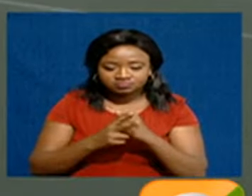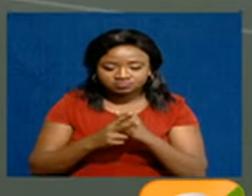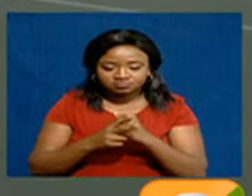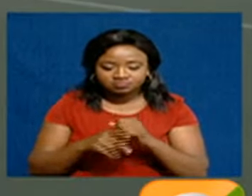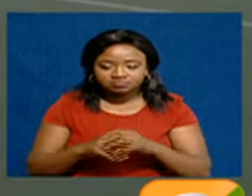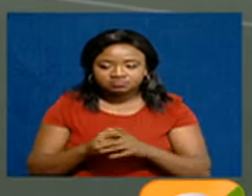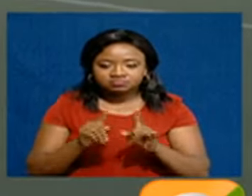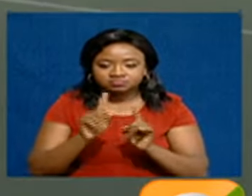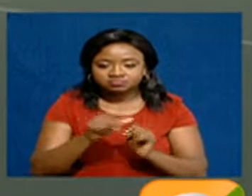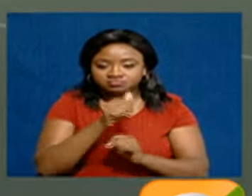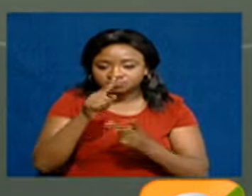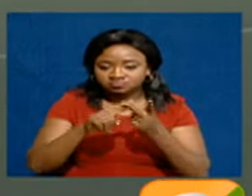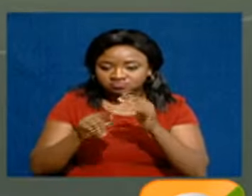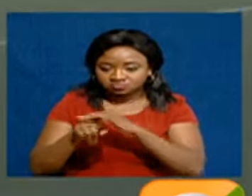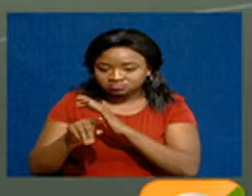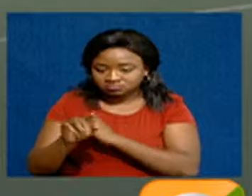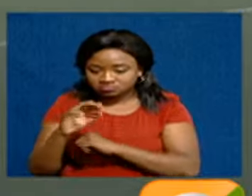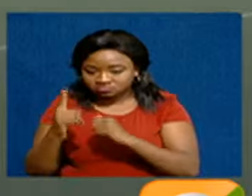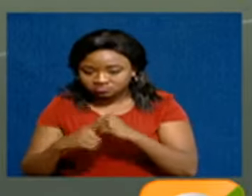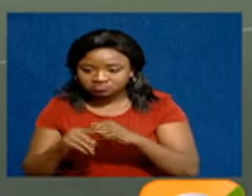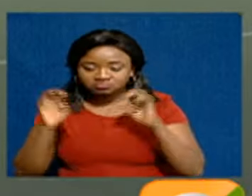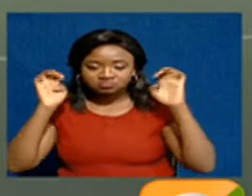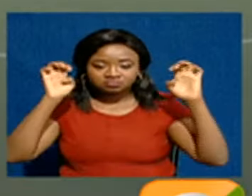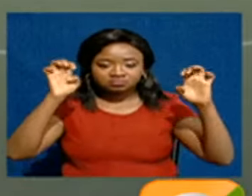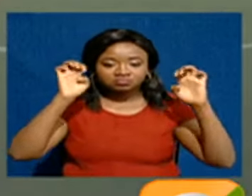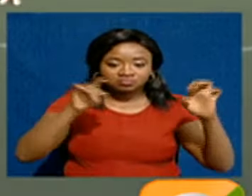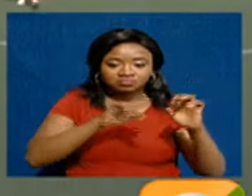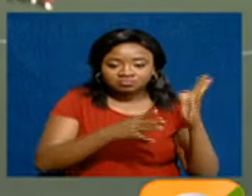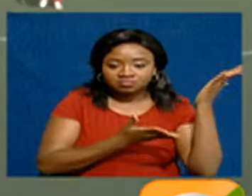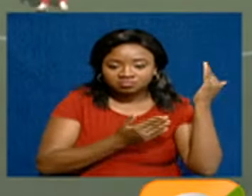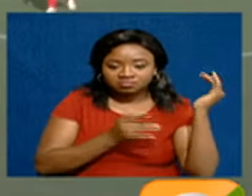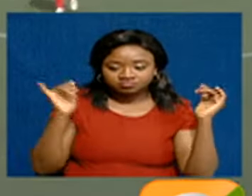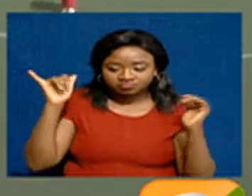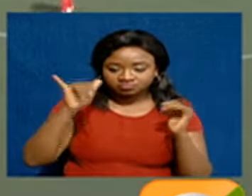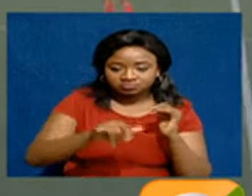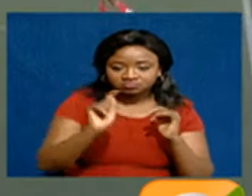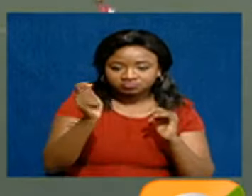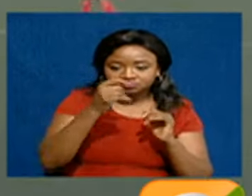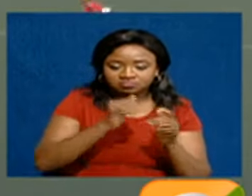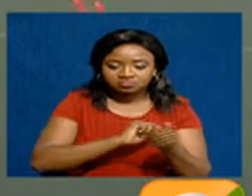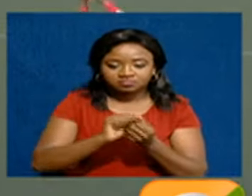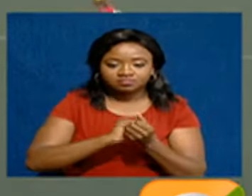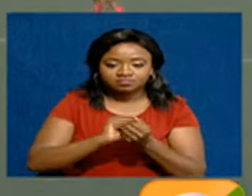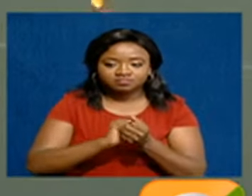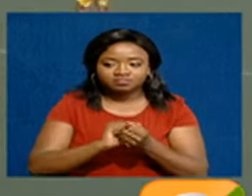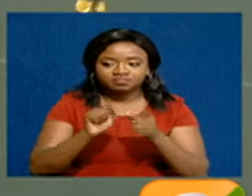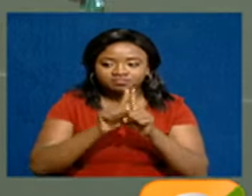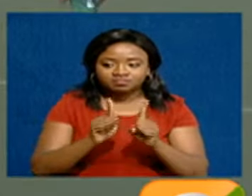Nyakorzera scoring 6 goals. Ethiopia are expected in the country on Friday. The Under-17